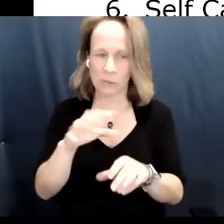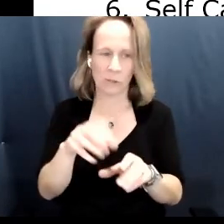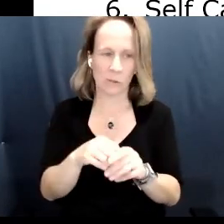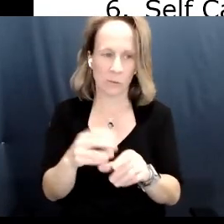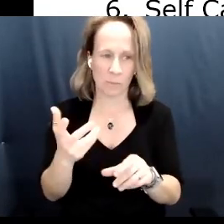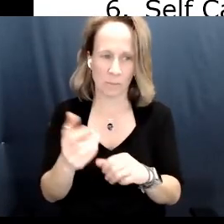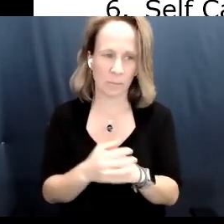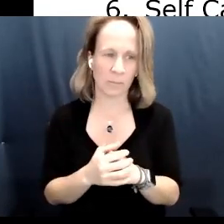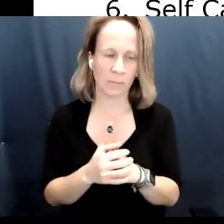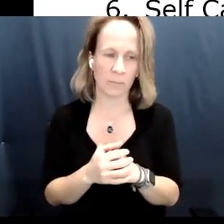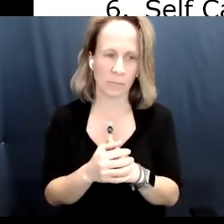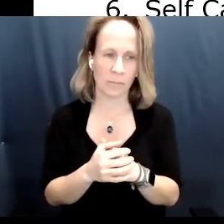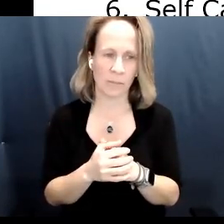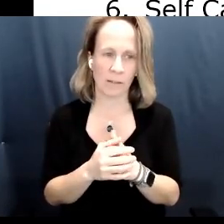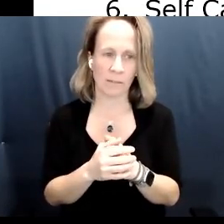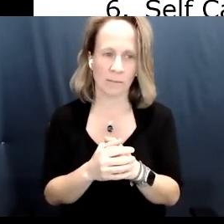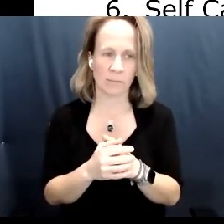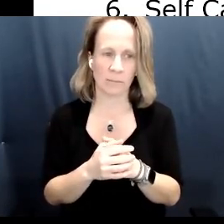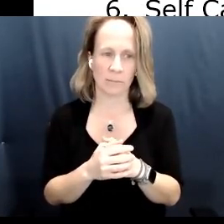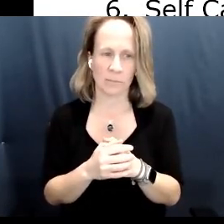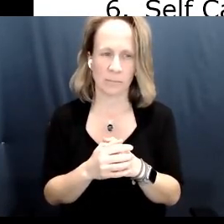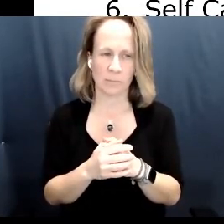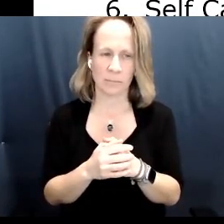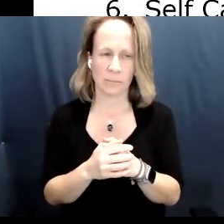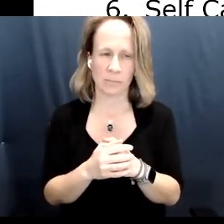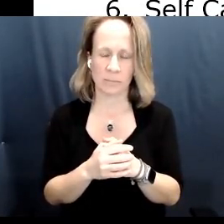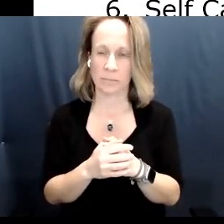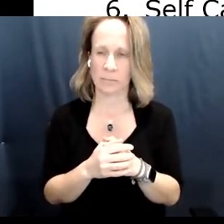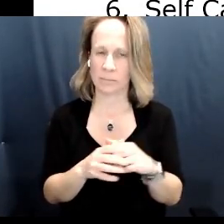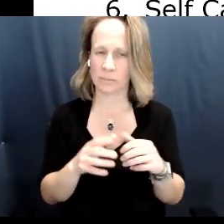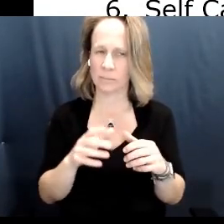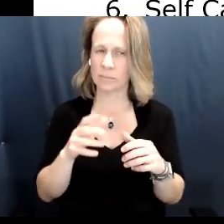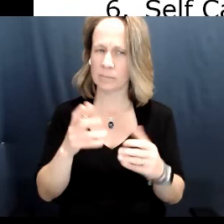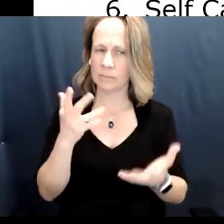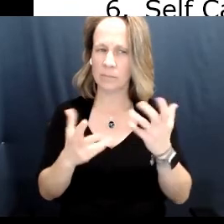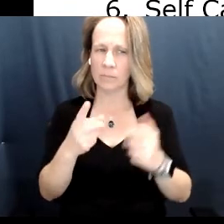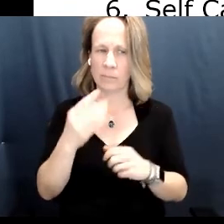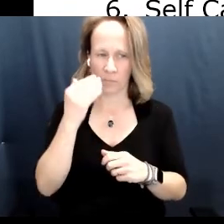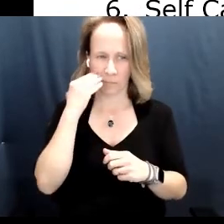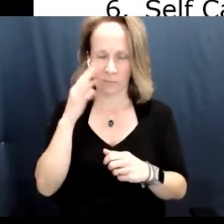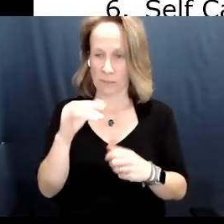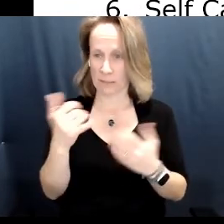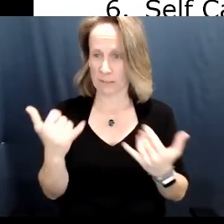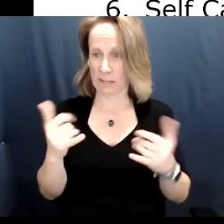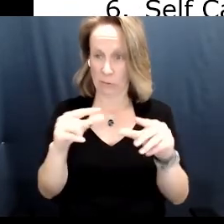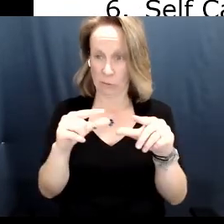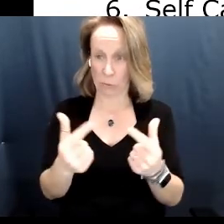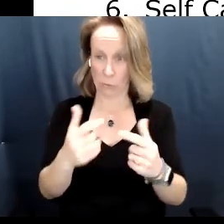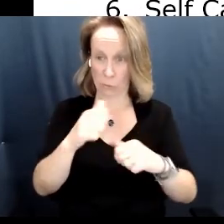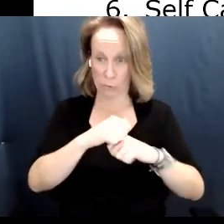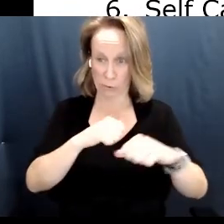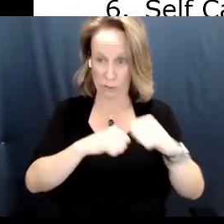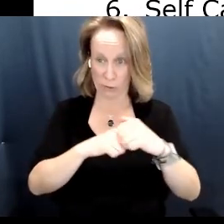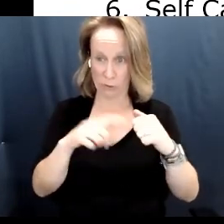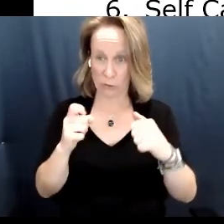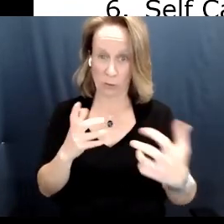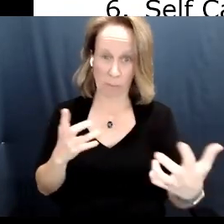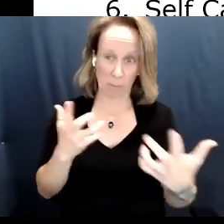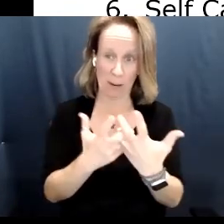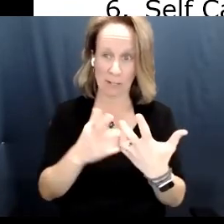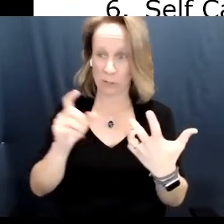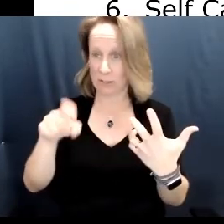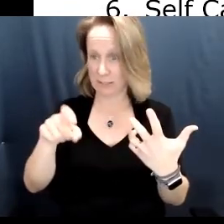I should probably get a shirt that says this by now, but the group structure should be reflective of the needs of the participants and the